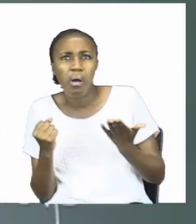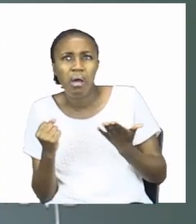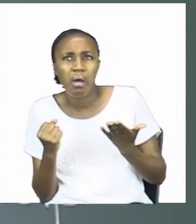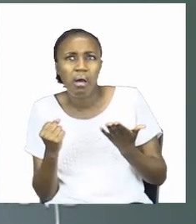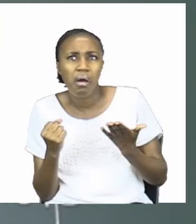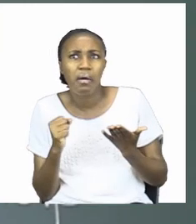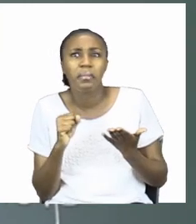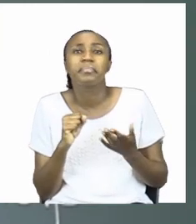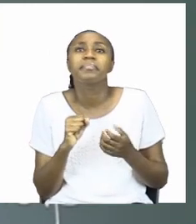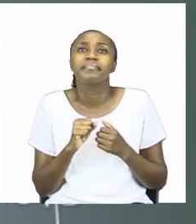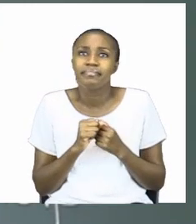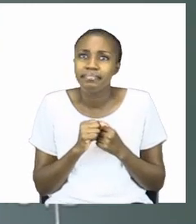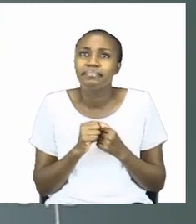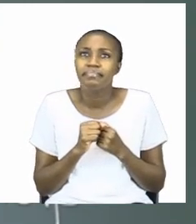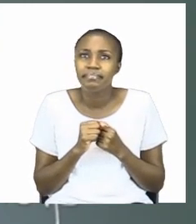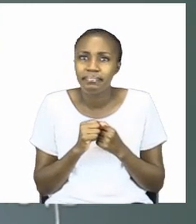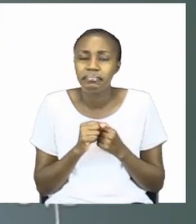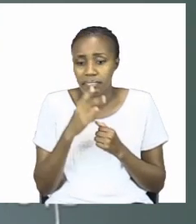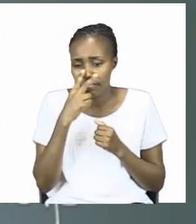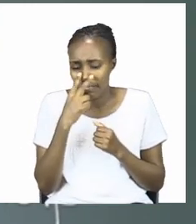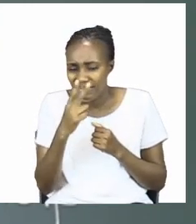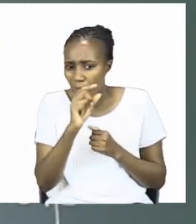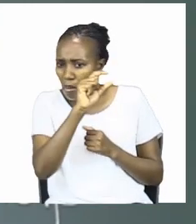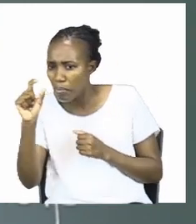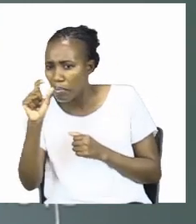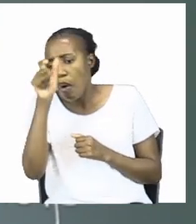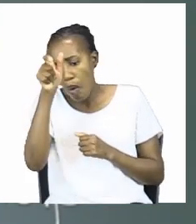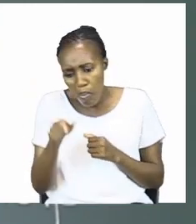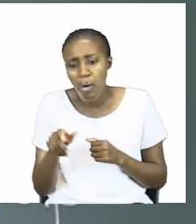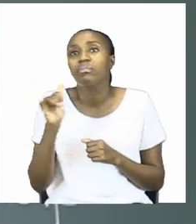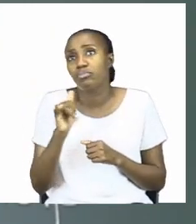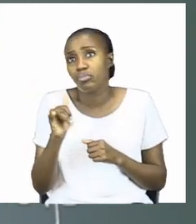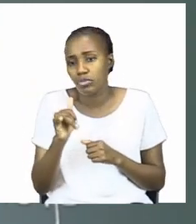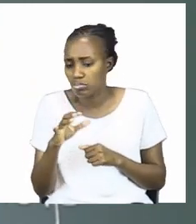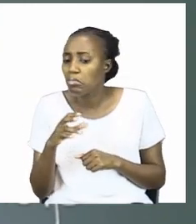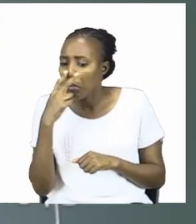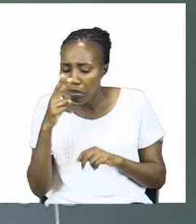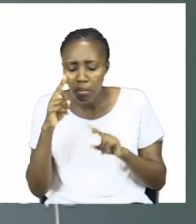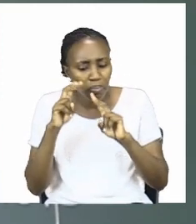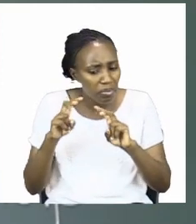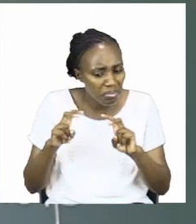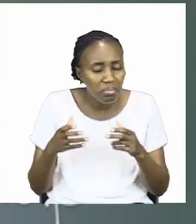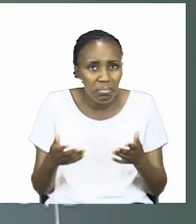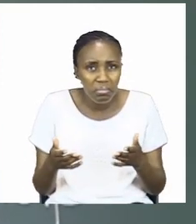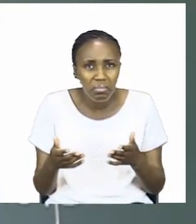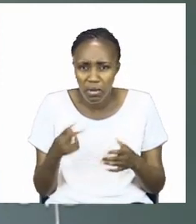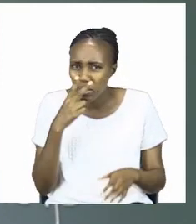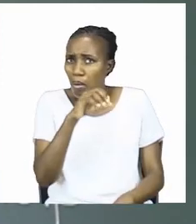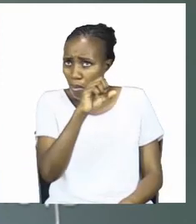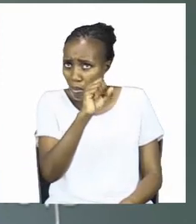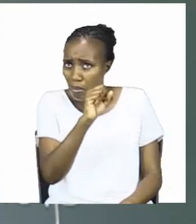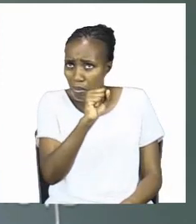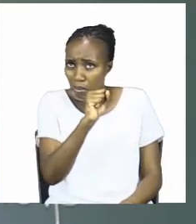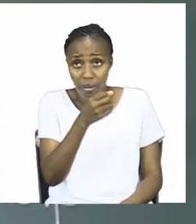and then we decide whether we're going across or down. If we see here, we have the